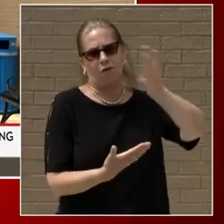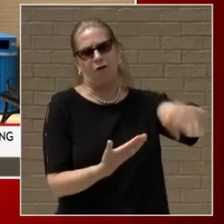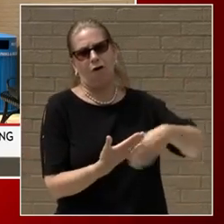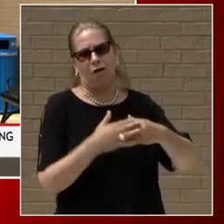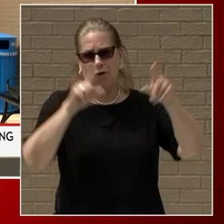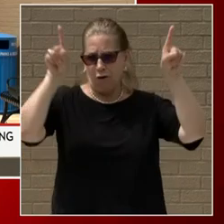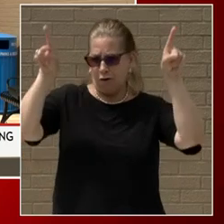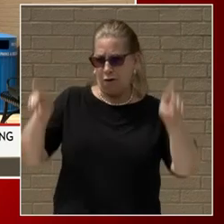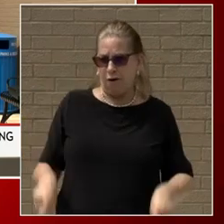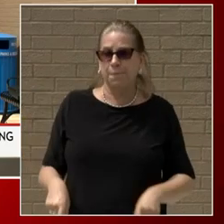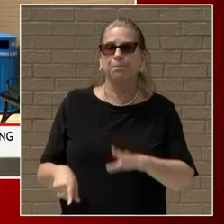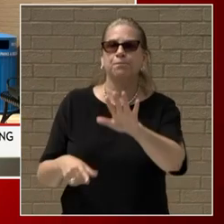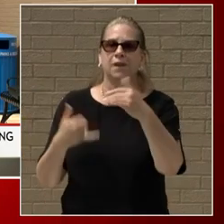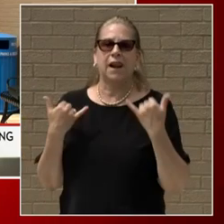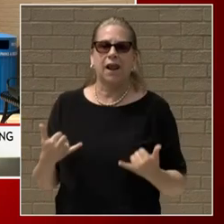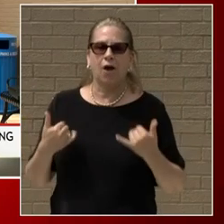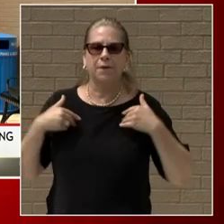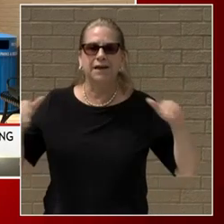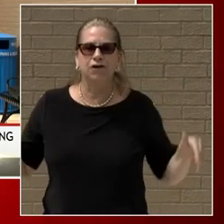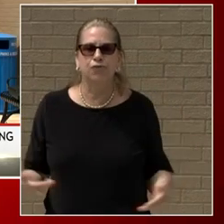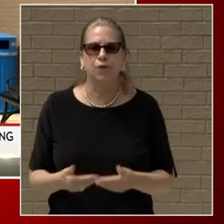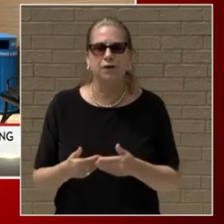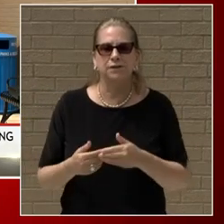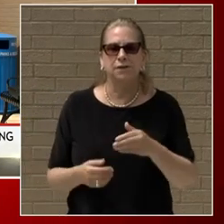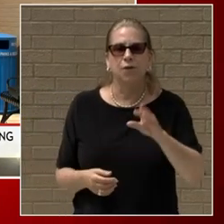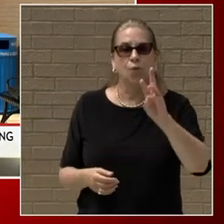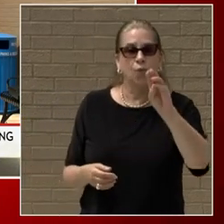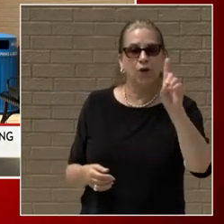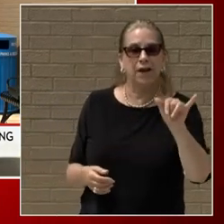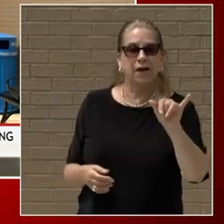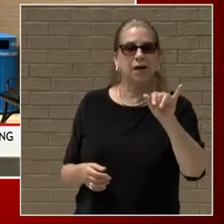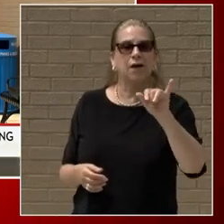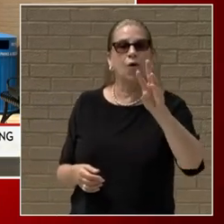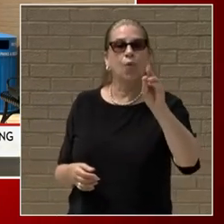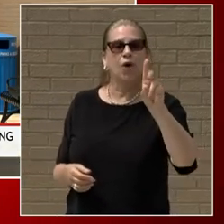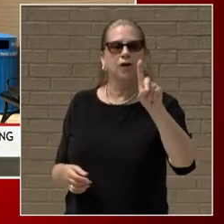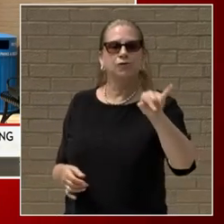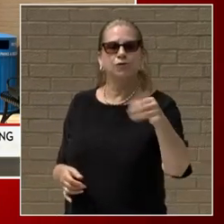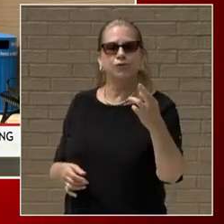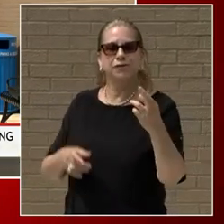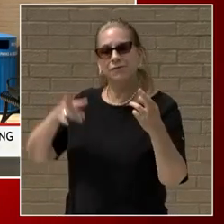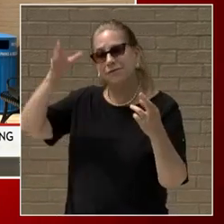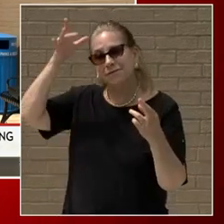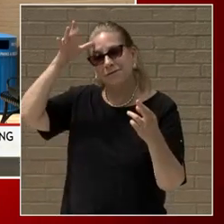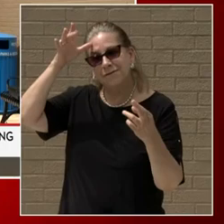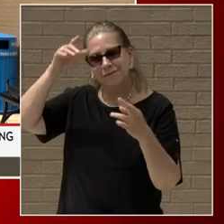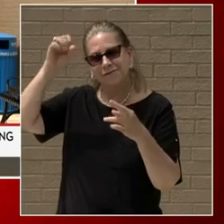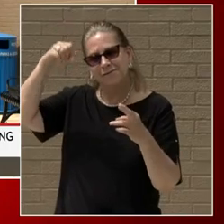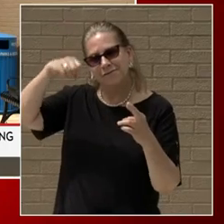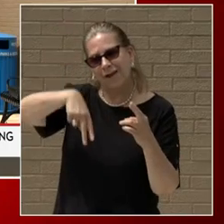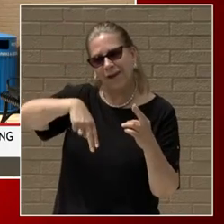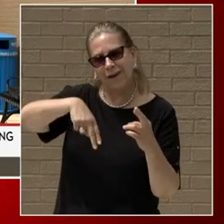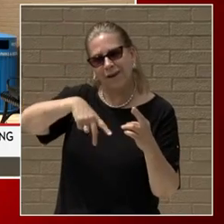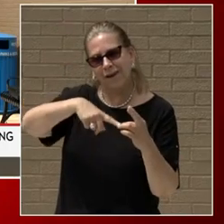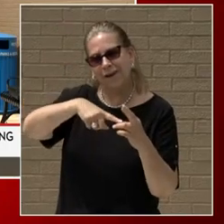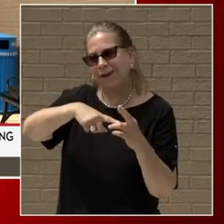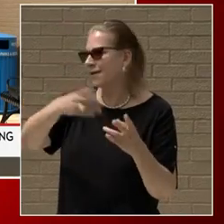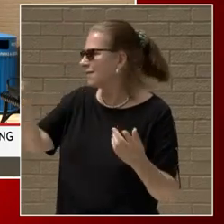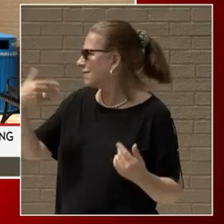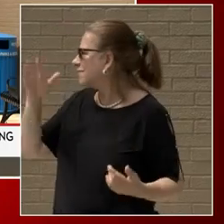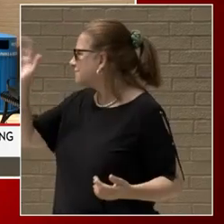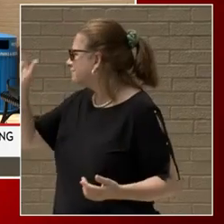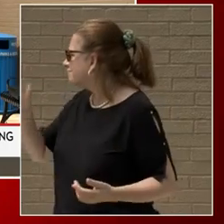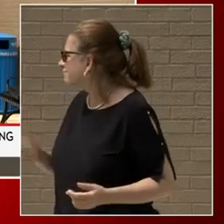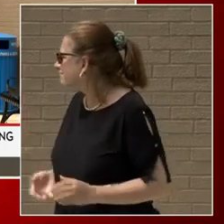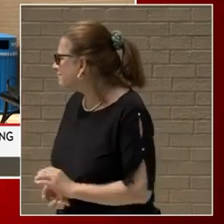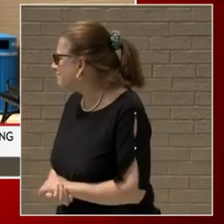going to introduce Mr. Woody Ward Jr. to provide remarks. But before I do that, we have a special presentation for him.